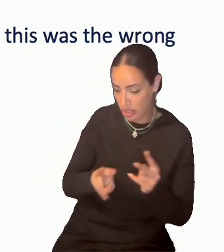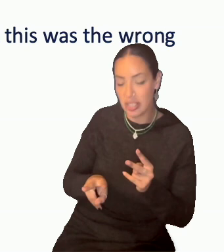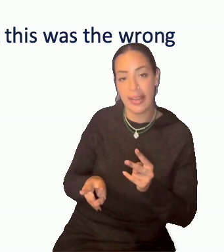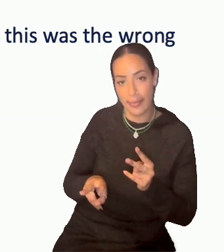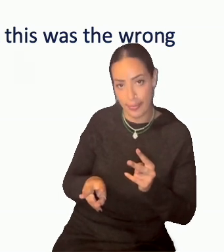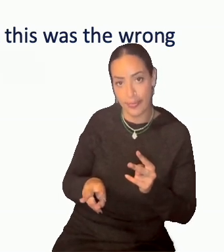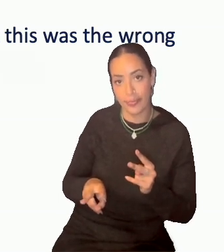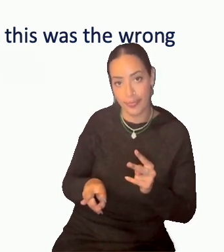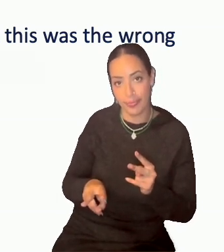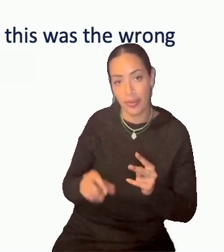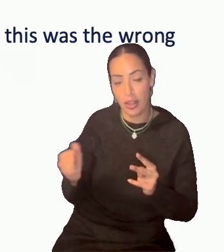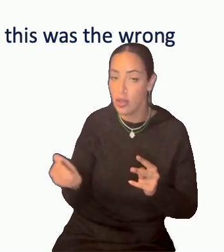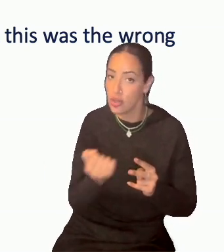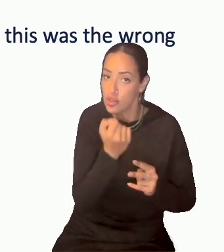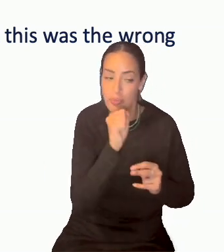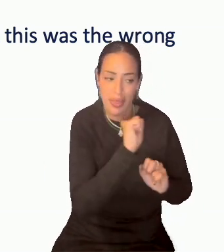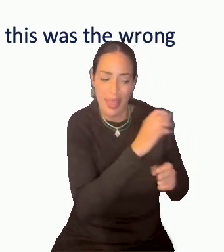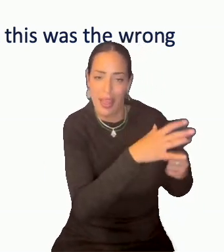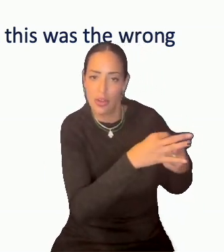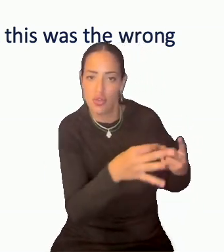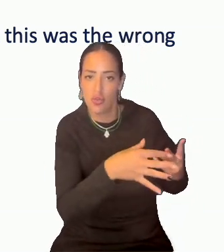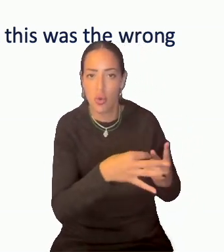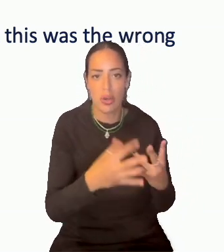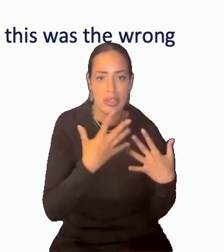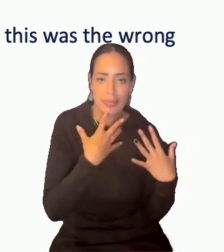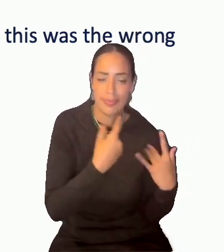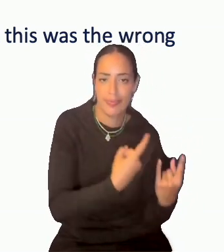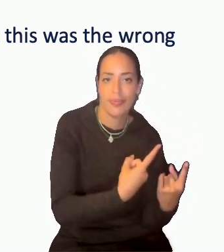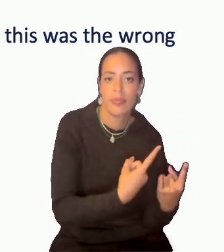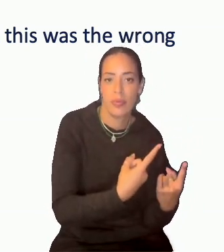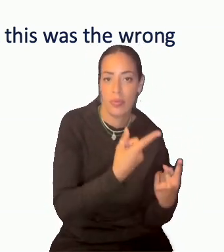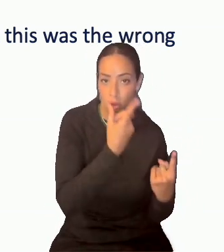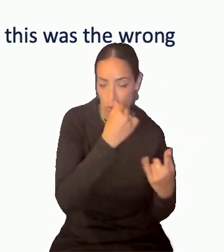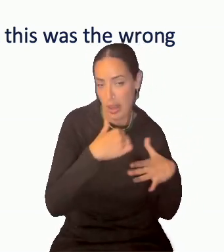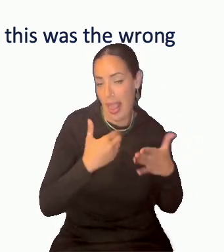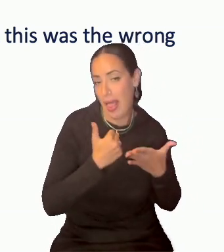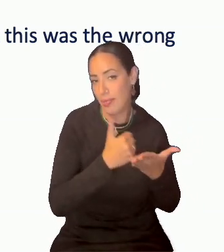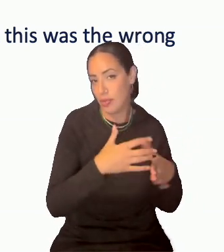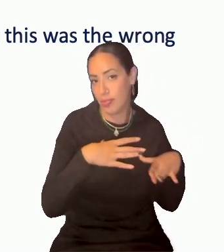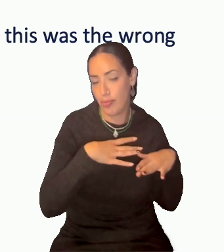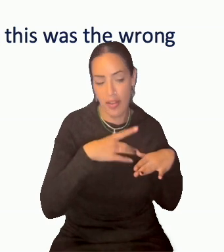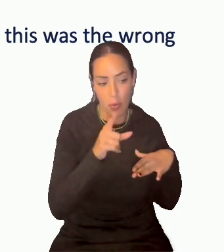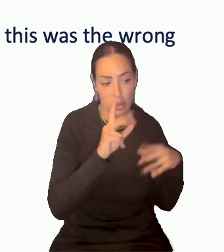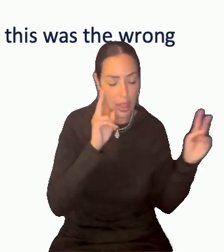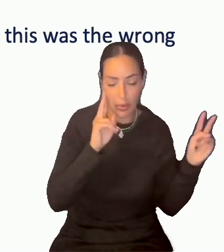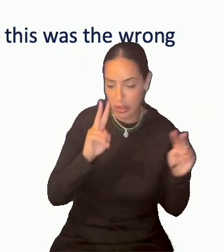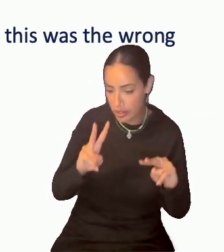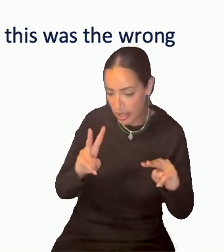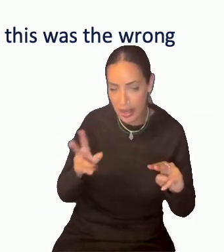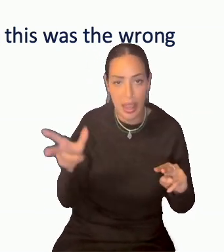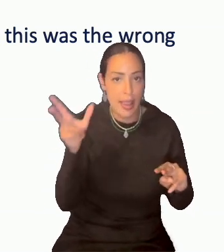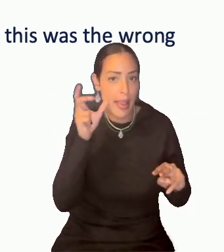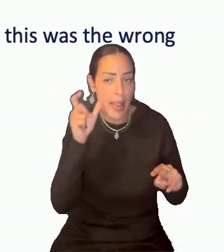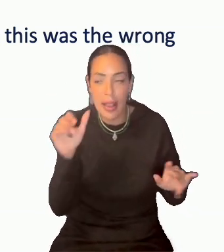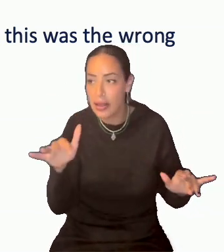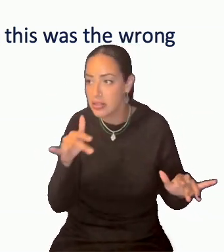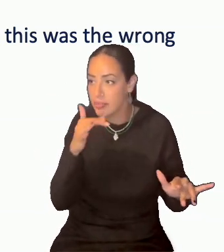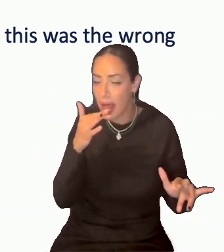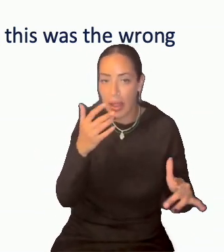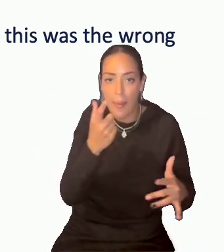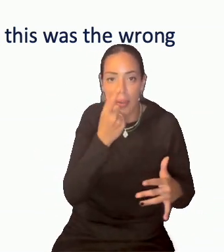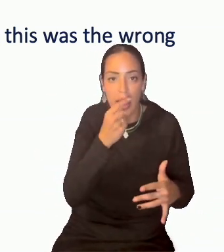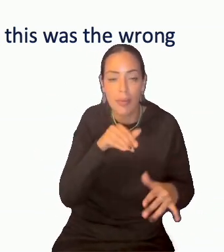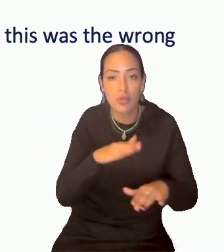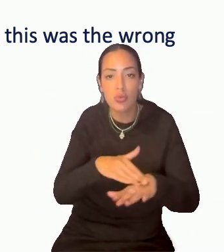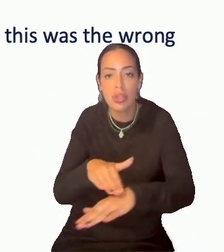aftermath, this again should be their choice. However, you can help to prepare someone for what they're likely to see, hear, smell, and be able to